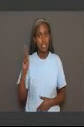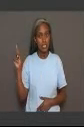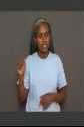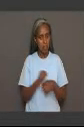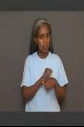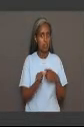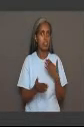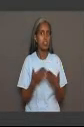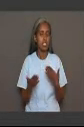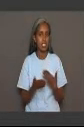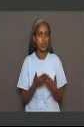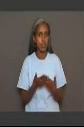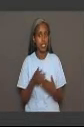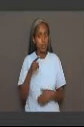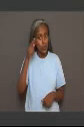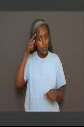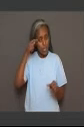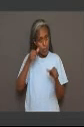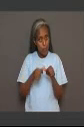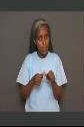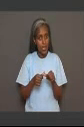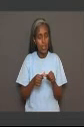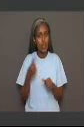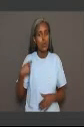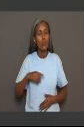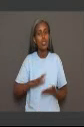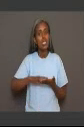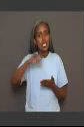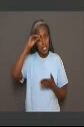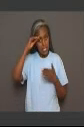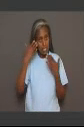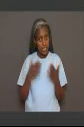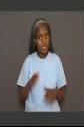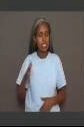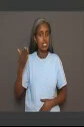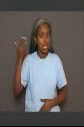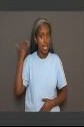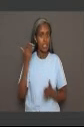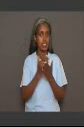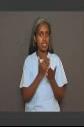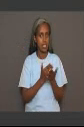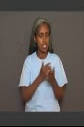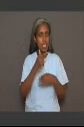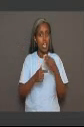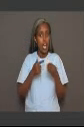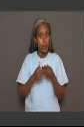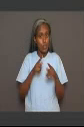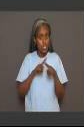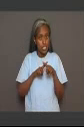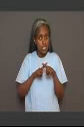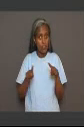This activity is simple. If you remember what we learned in the last lesson